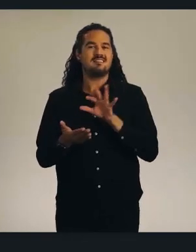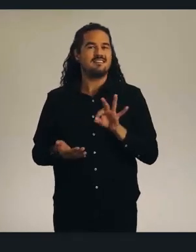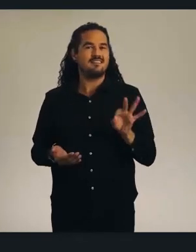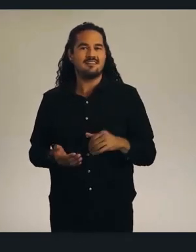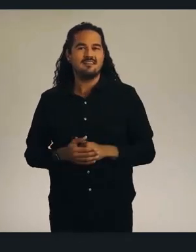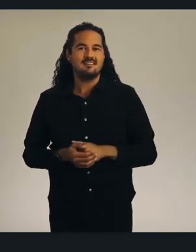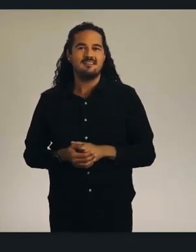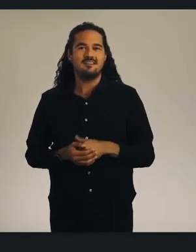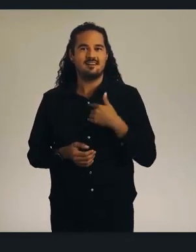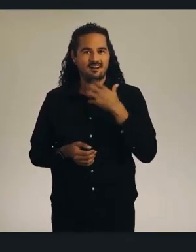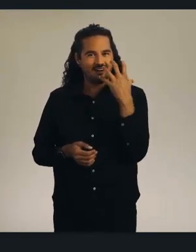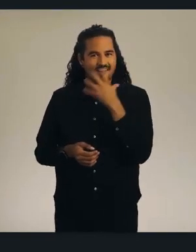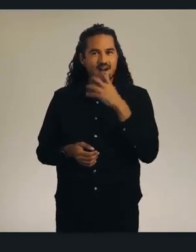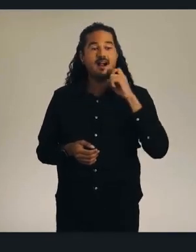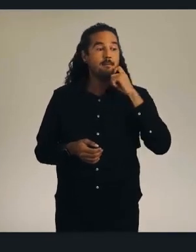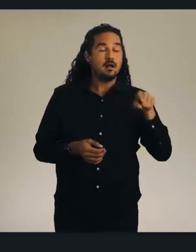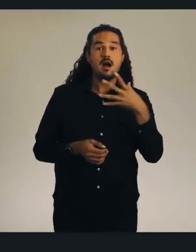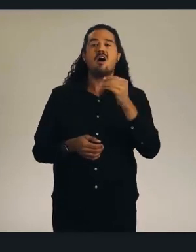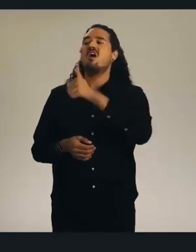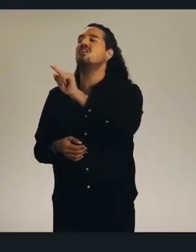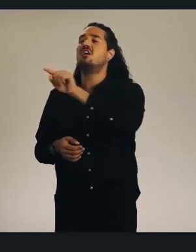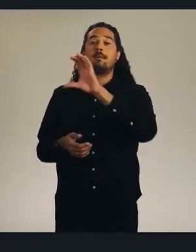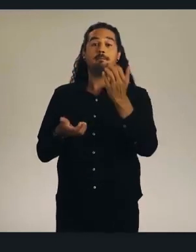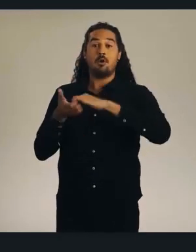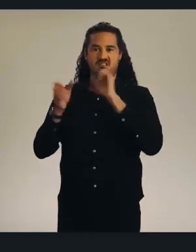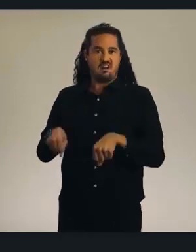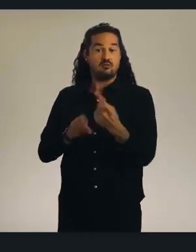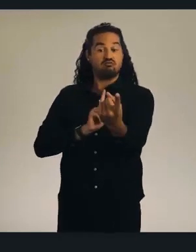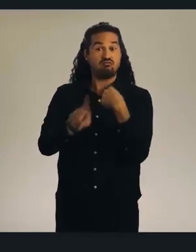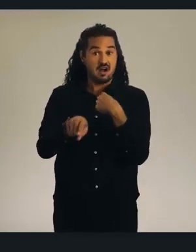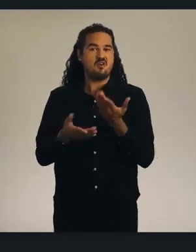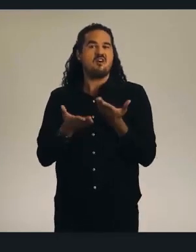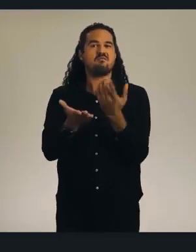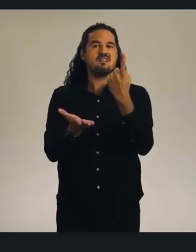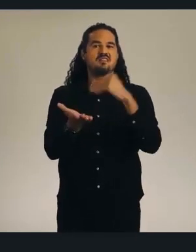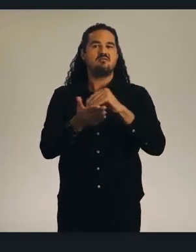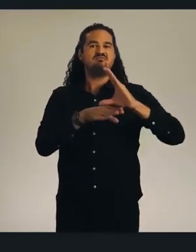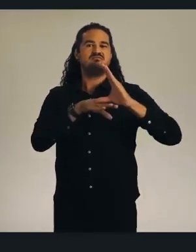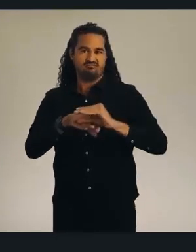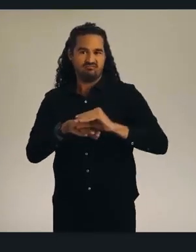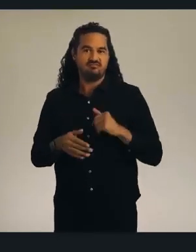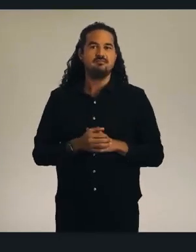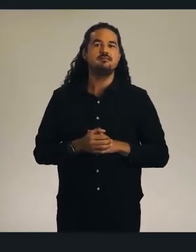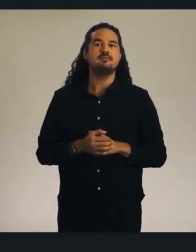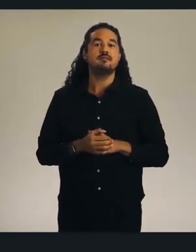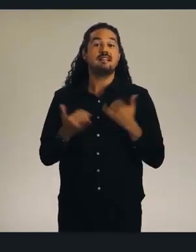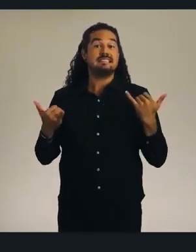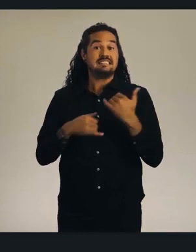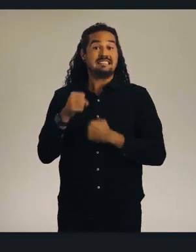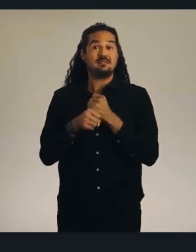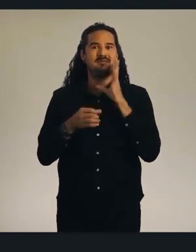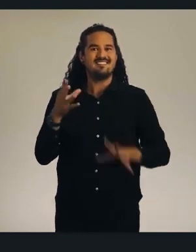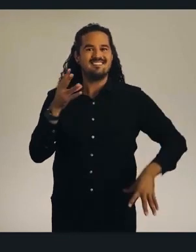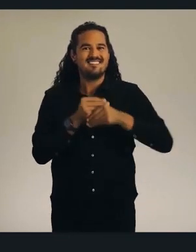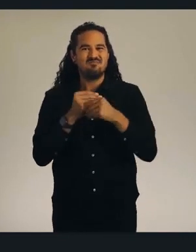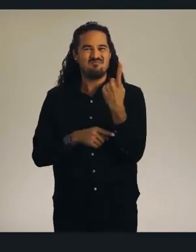also have amazing offers from Apple and our partners, including up to $1,000 off in the US when you trade in a qualifying iPhone. And this year, we're introducing a new 1 terabyte storage option. This